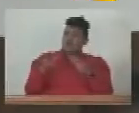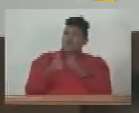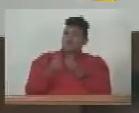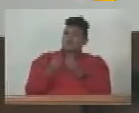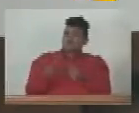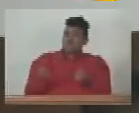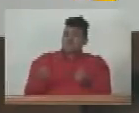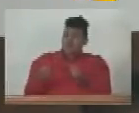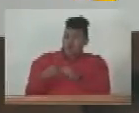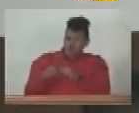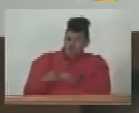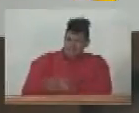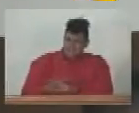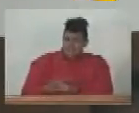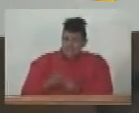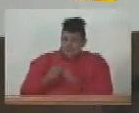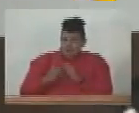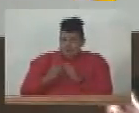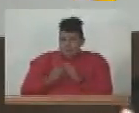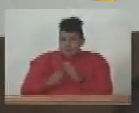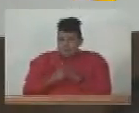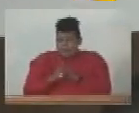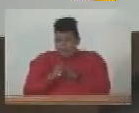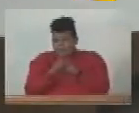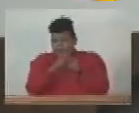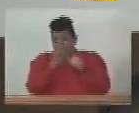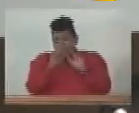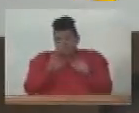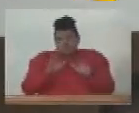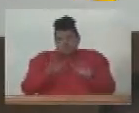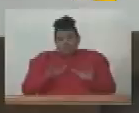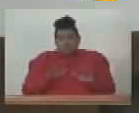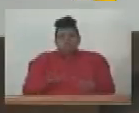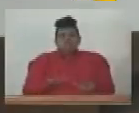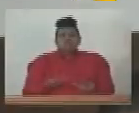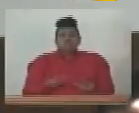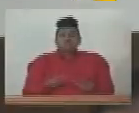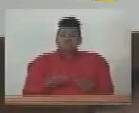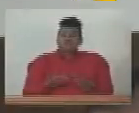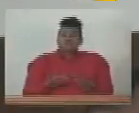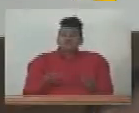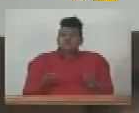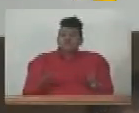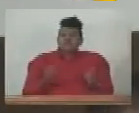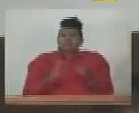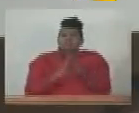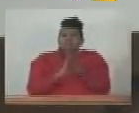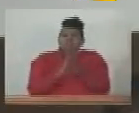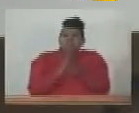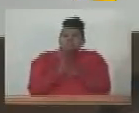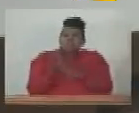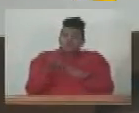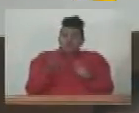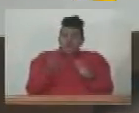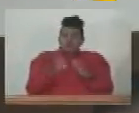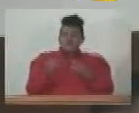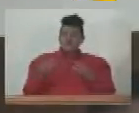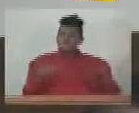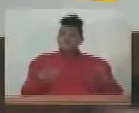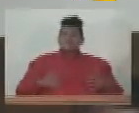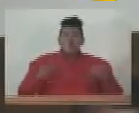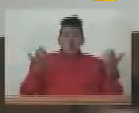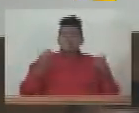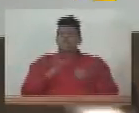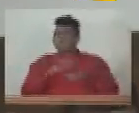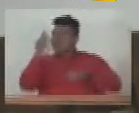Conflicts, problems must be settled in an amicable way, without violence,